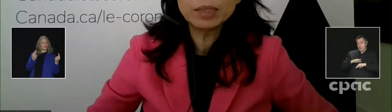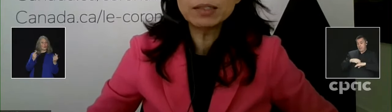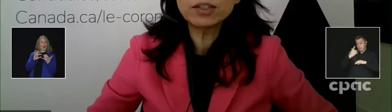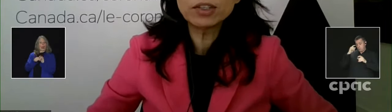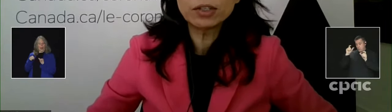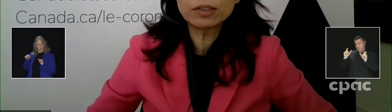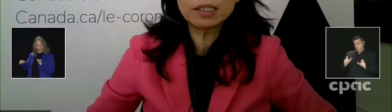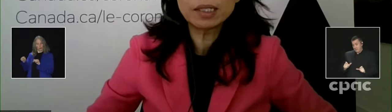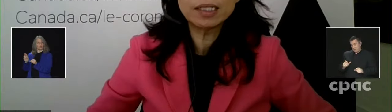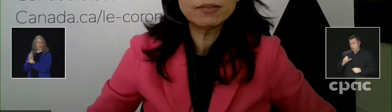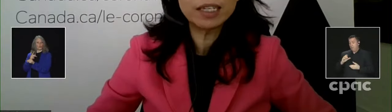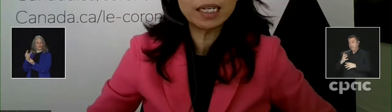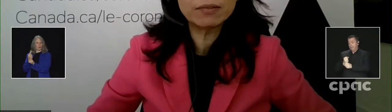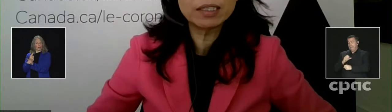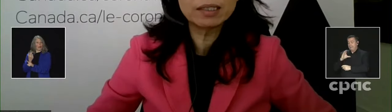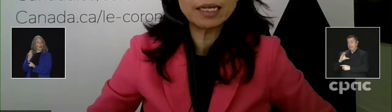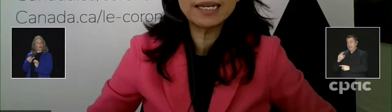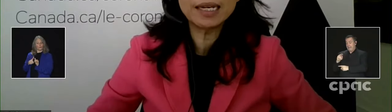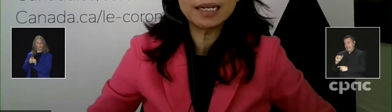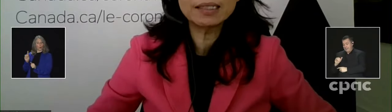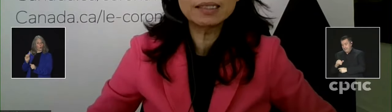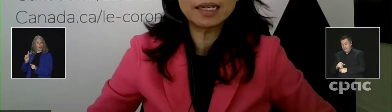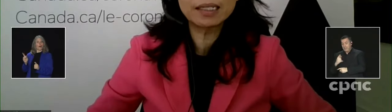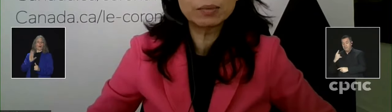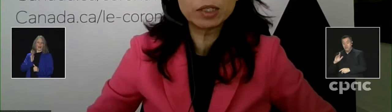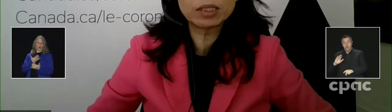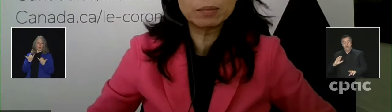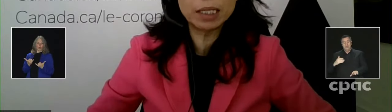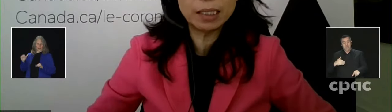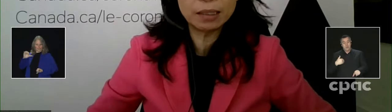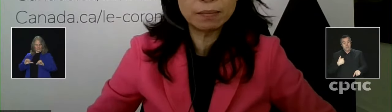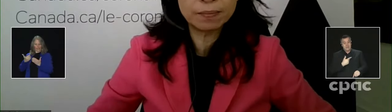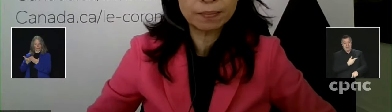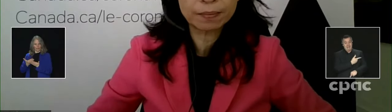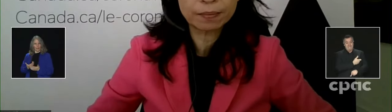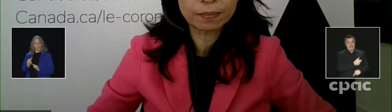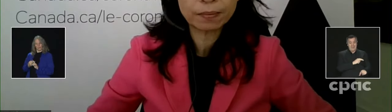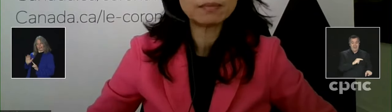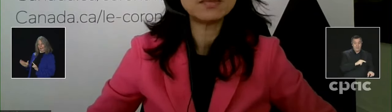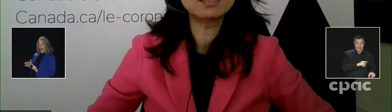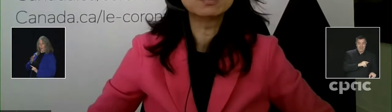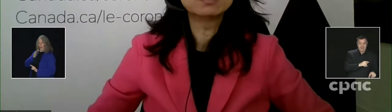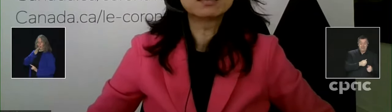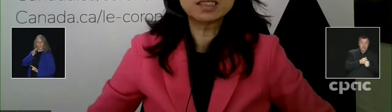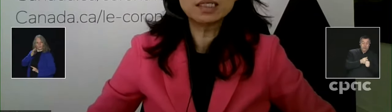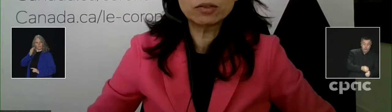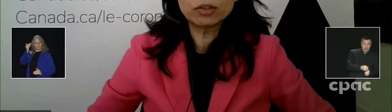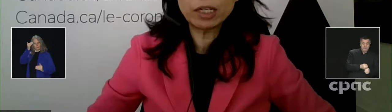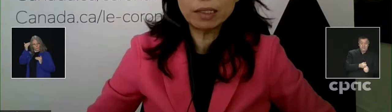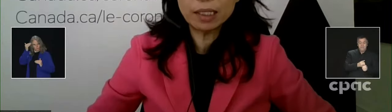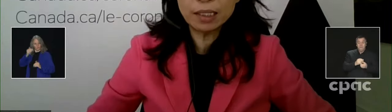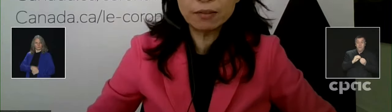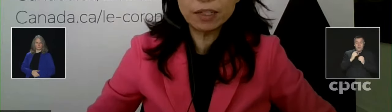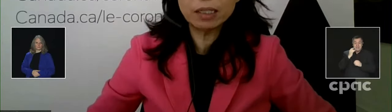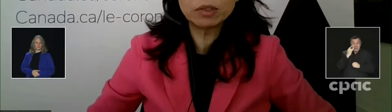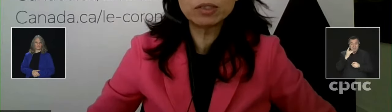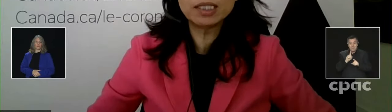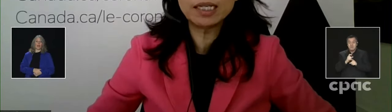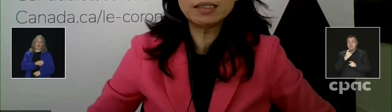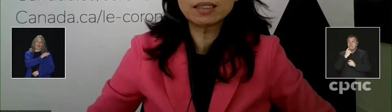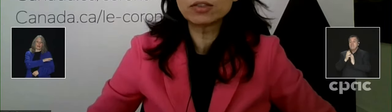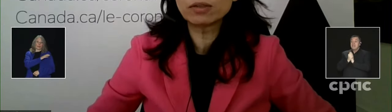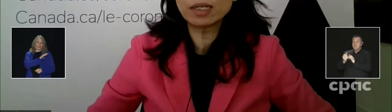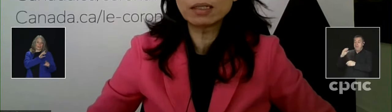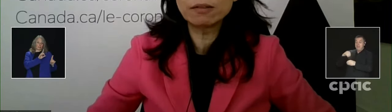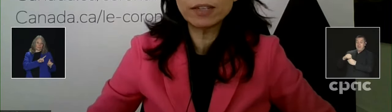vaccine based on current scientific evidence and NACI's expert opinion. The clinical trial data available